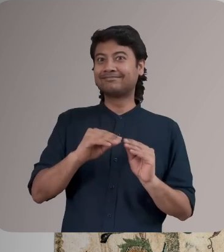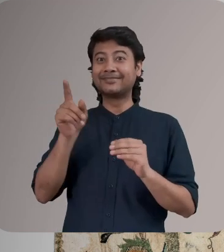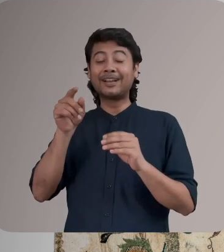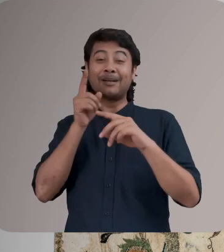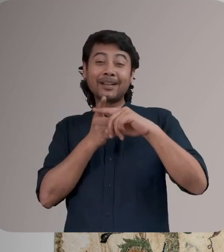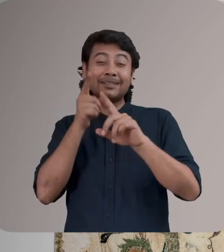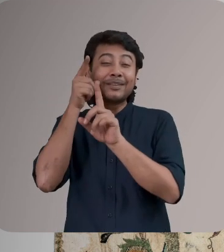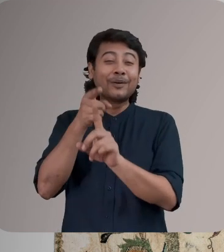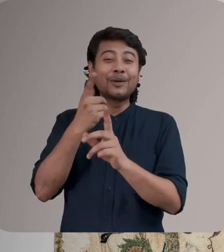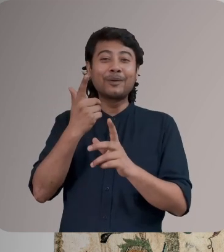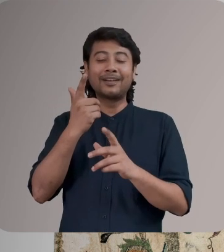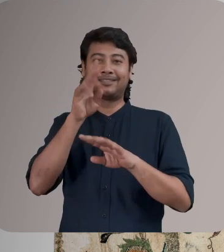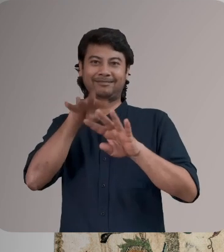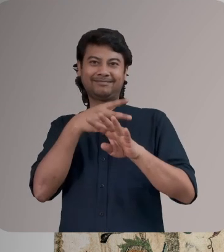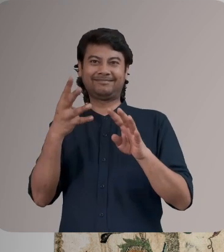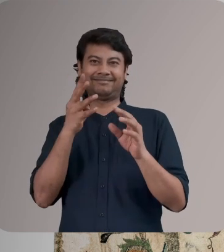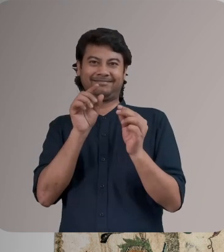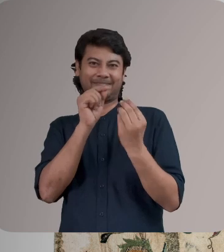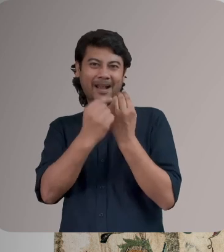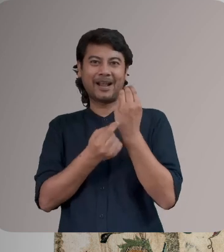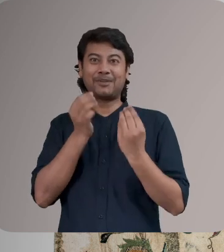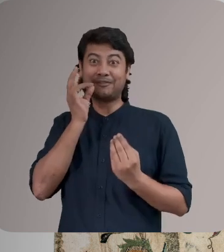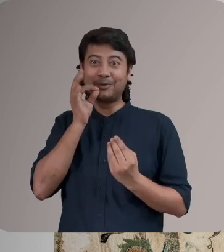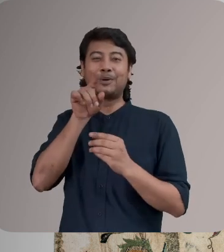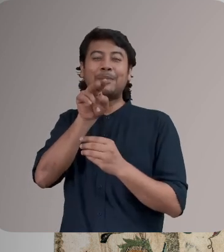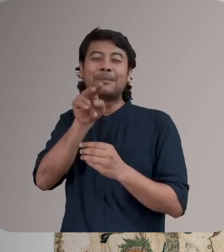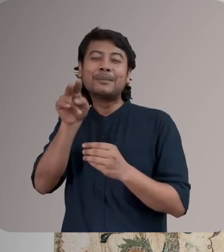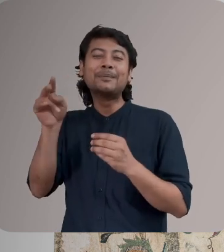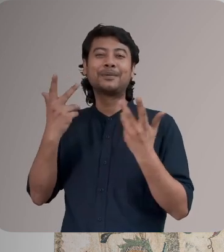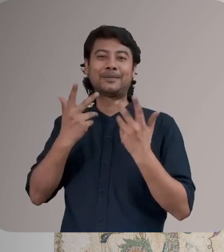allows us to uncover symbolisms associated with the pineapple motif.